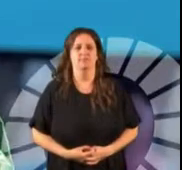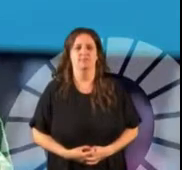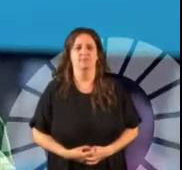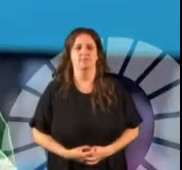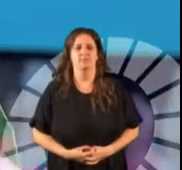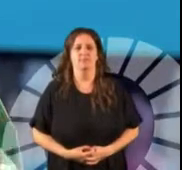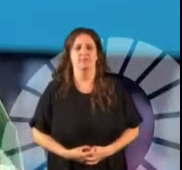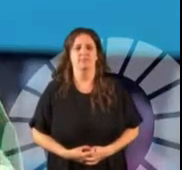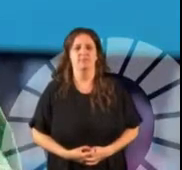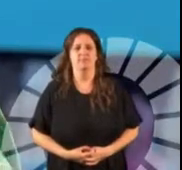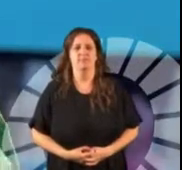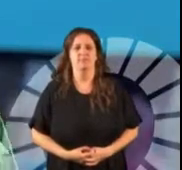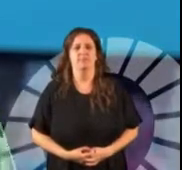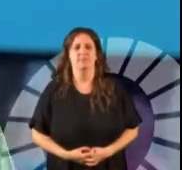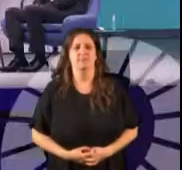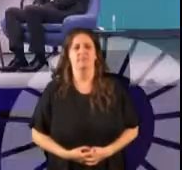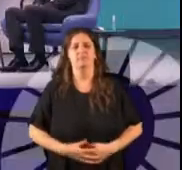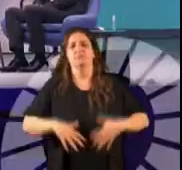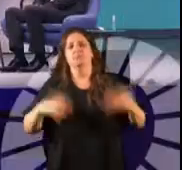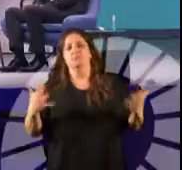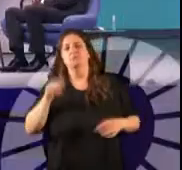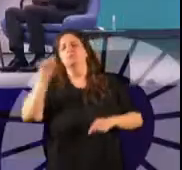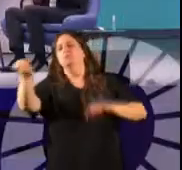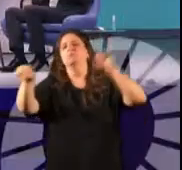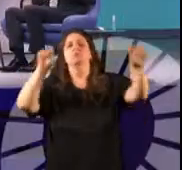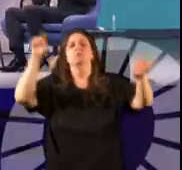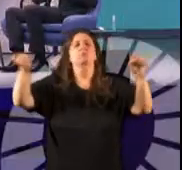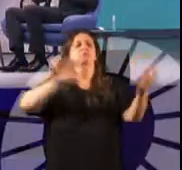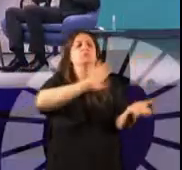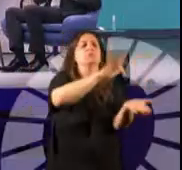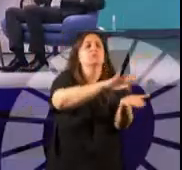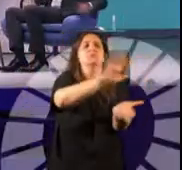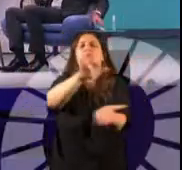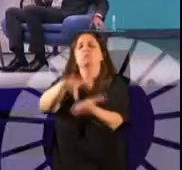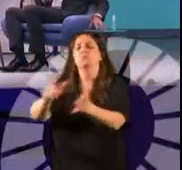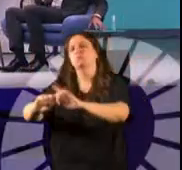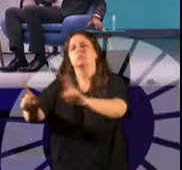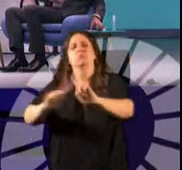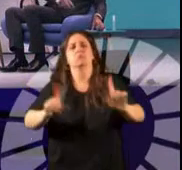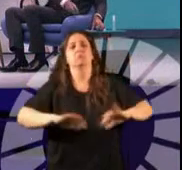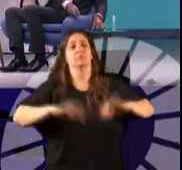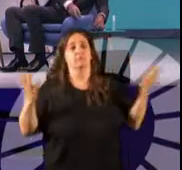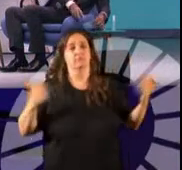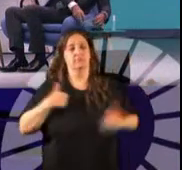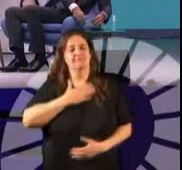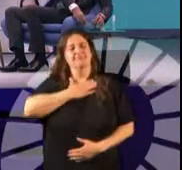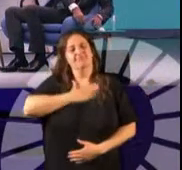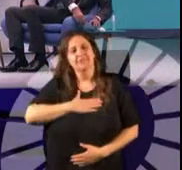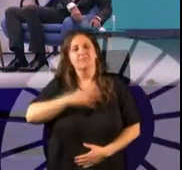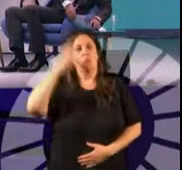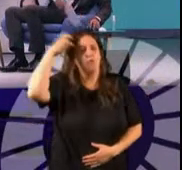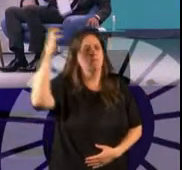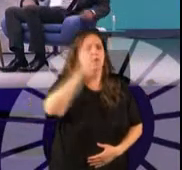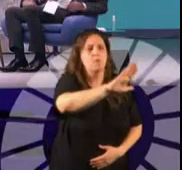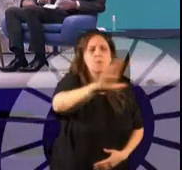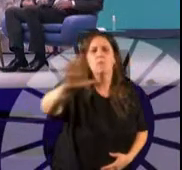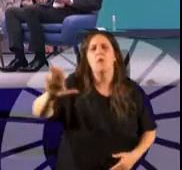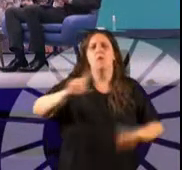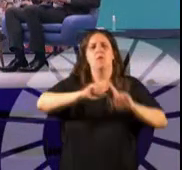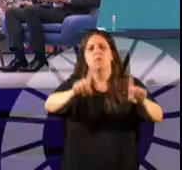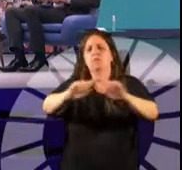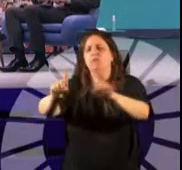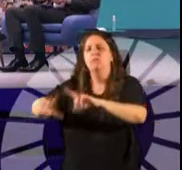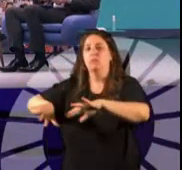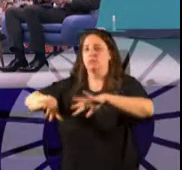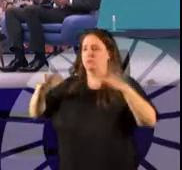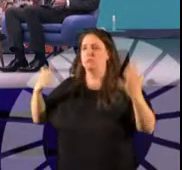their thunder. So today is a happy day from that perspective, but this